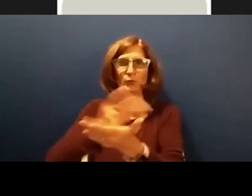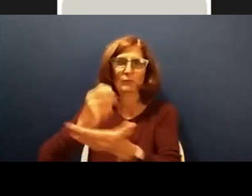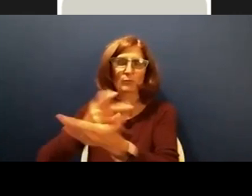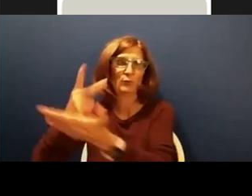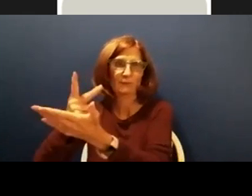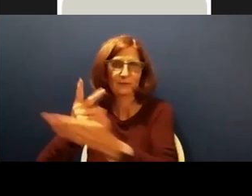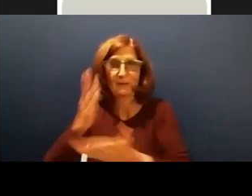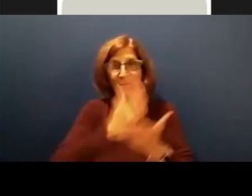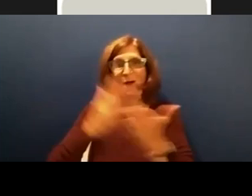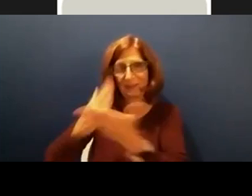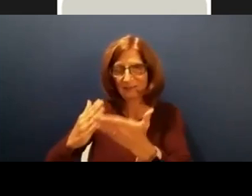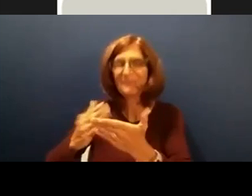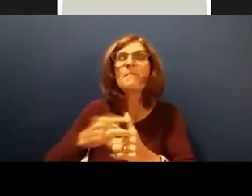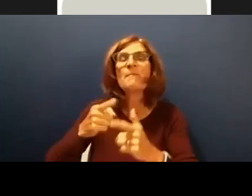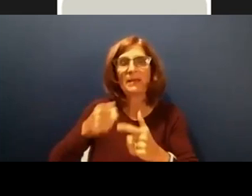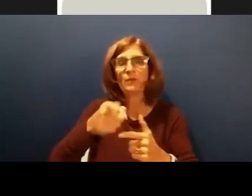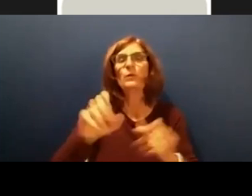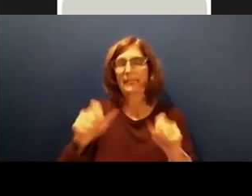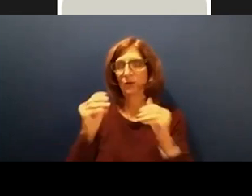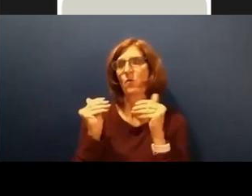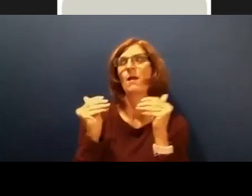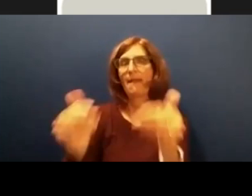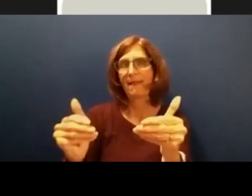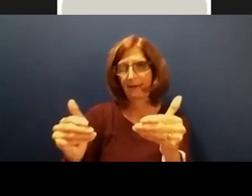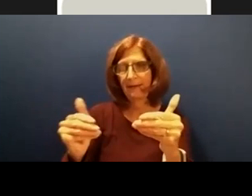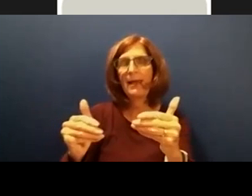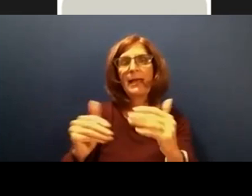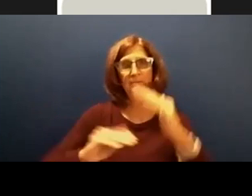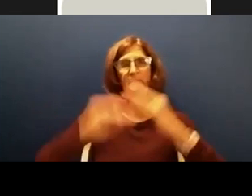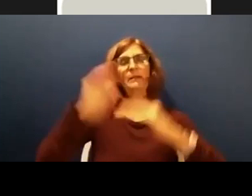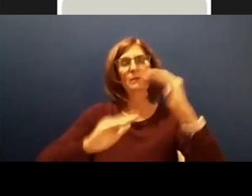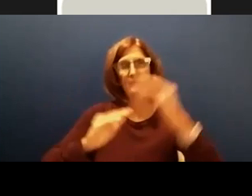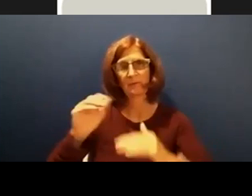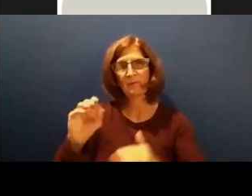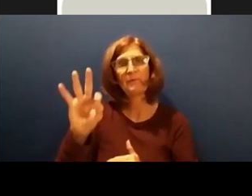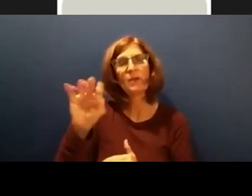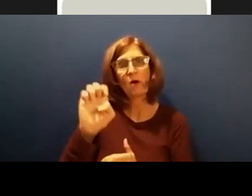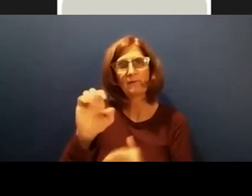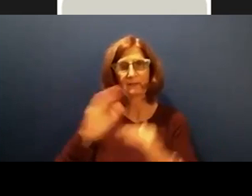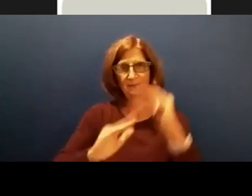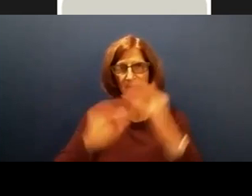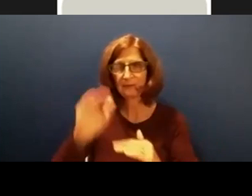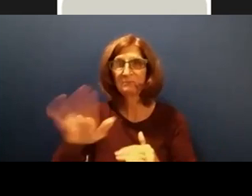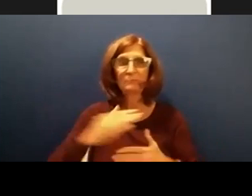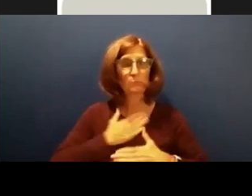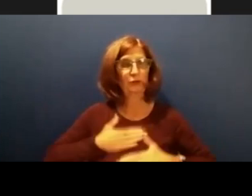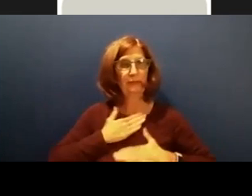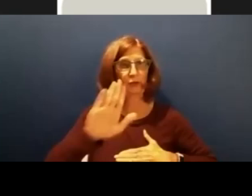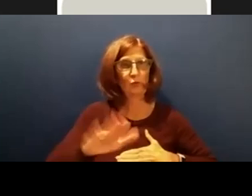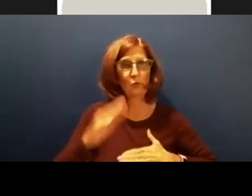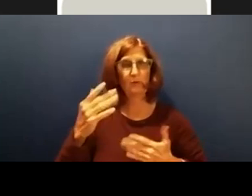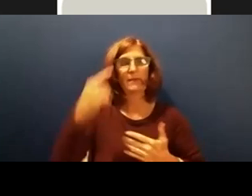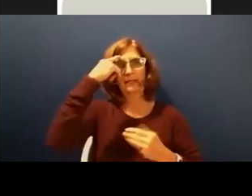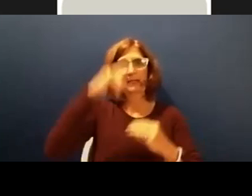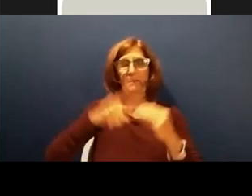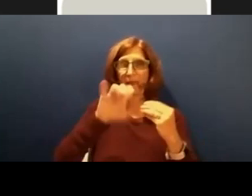picture where the New Granada office building sits. And so we appreciate your consideration and we are eager to move